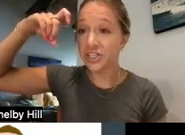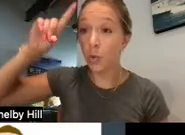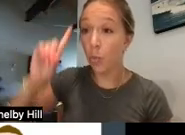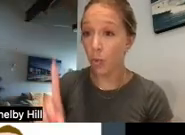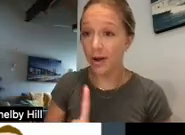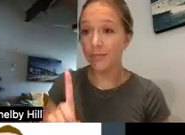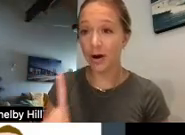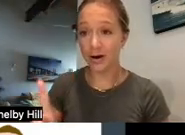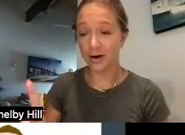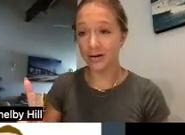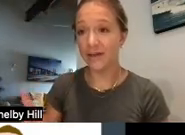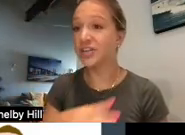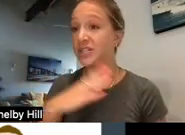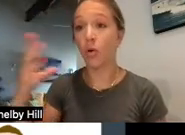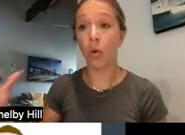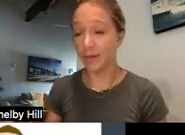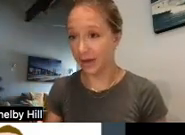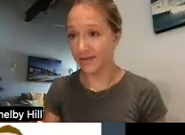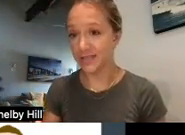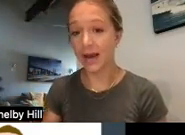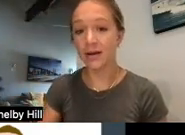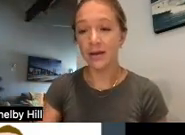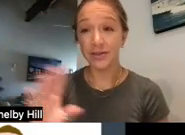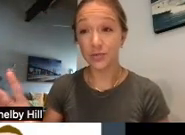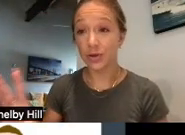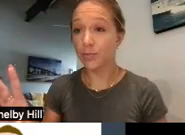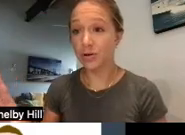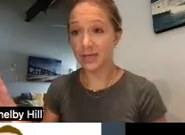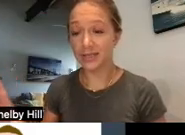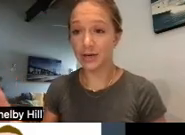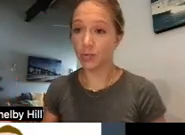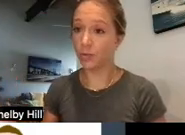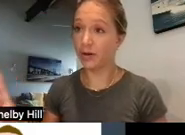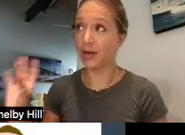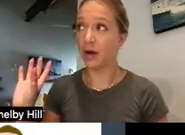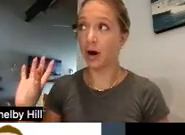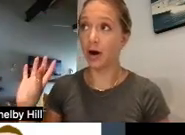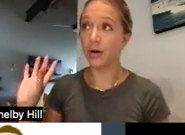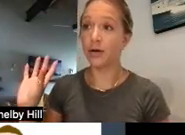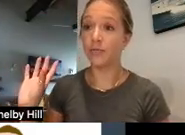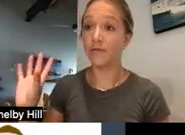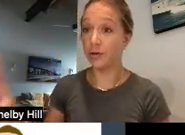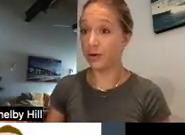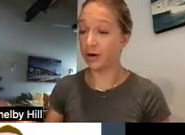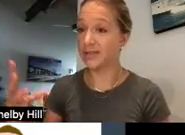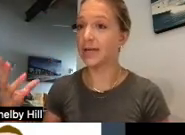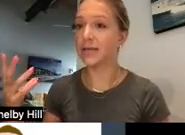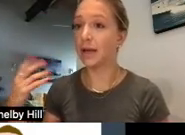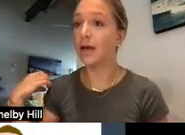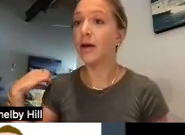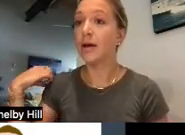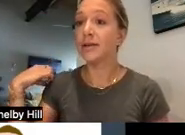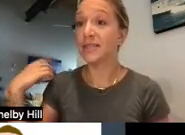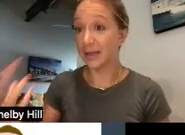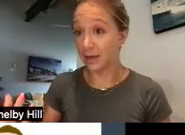By changing one marker, I've changed the whole meaning of the sign. This is really important to consider when we are reviewing or